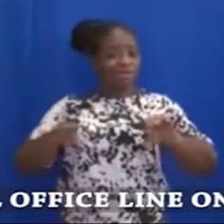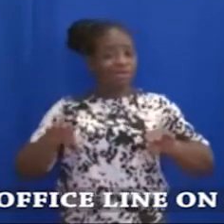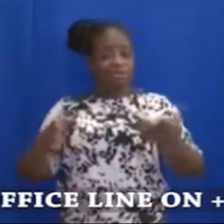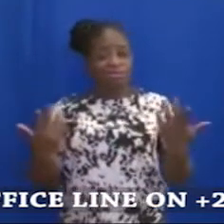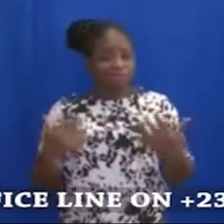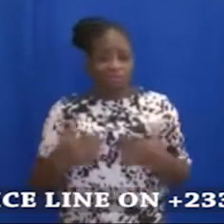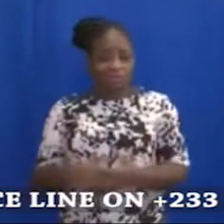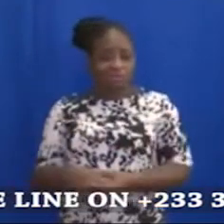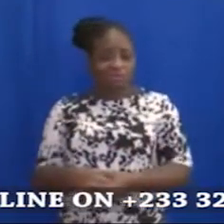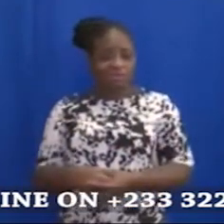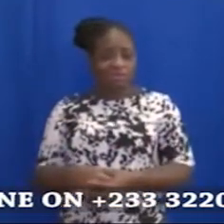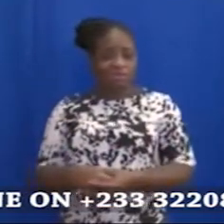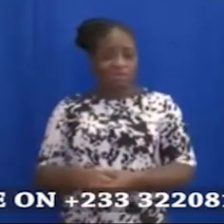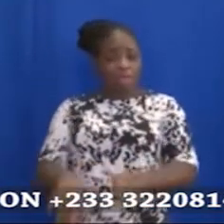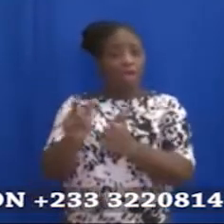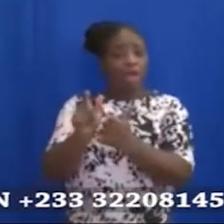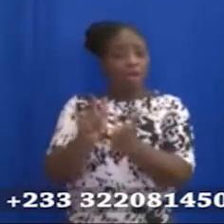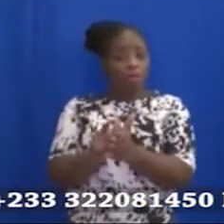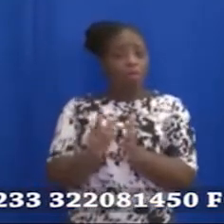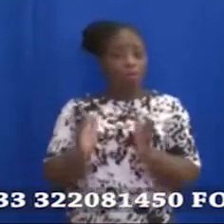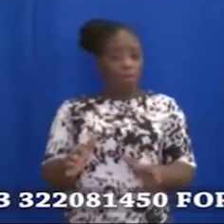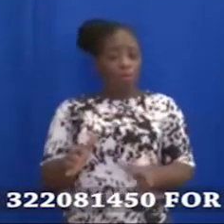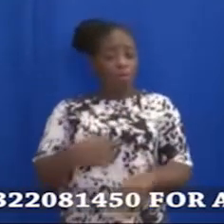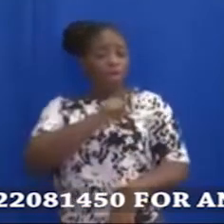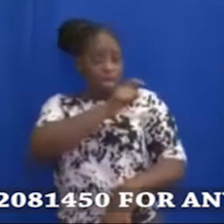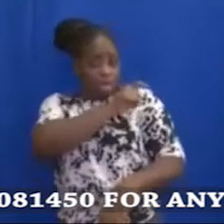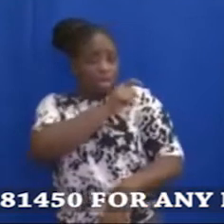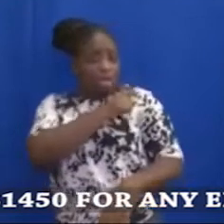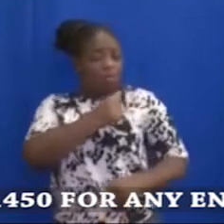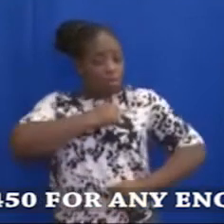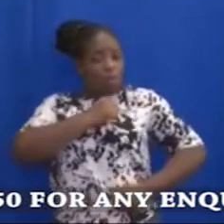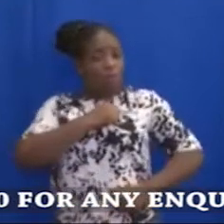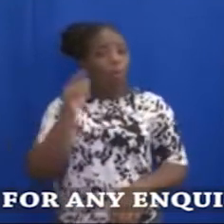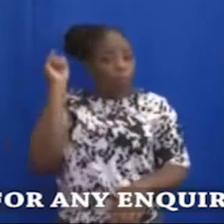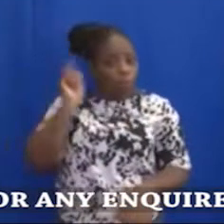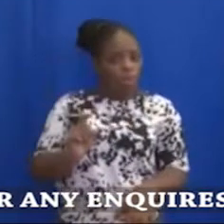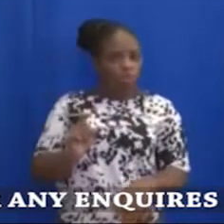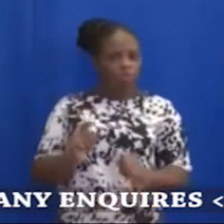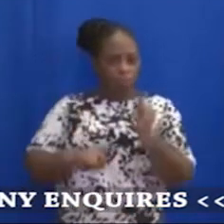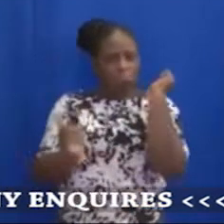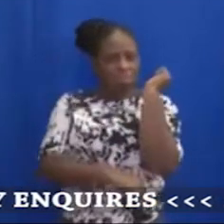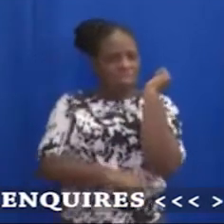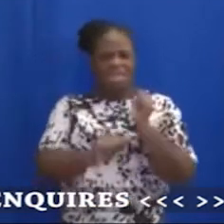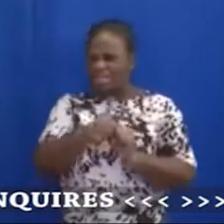enforcement agencies will, where necessary, apply these measures without fear or favor.